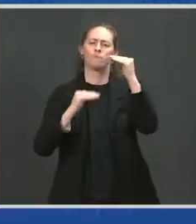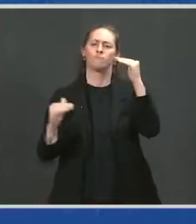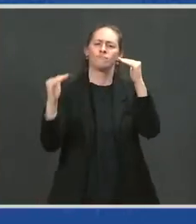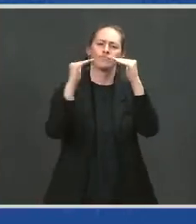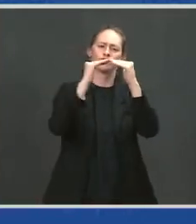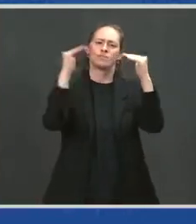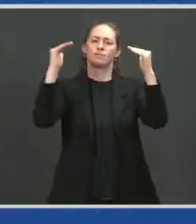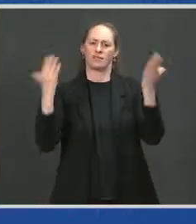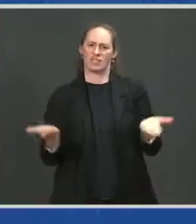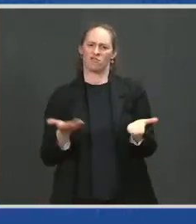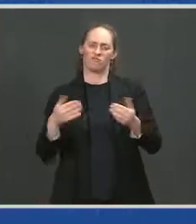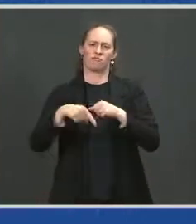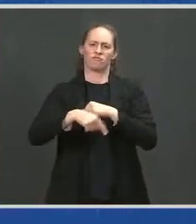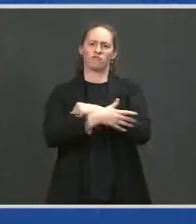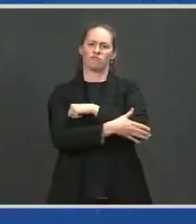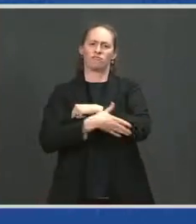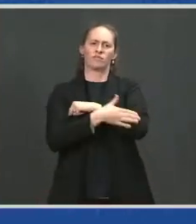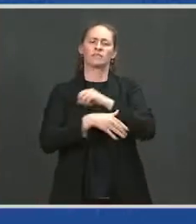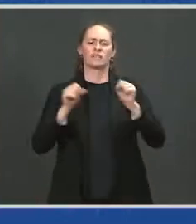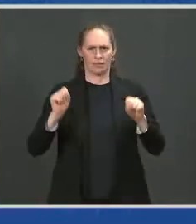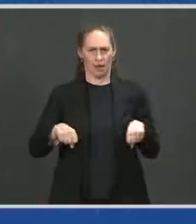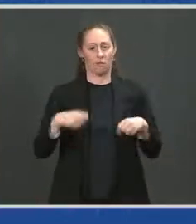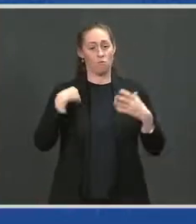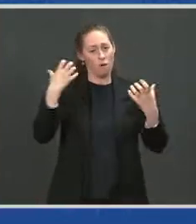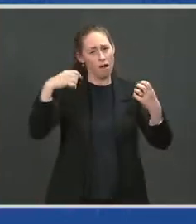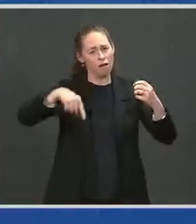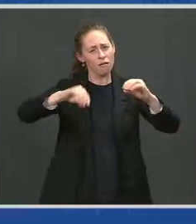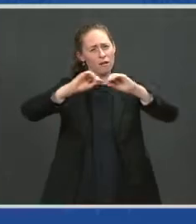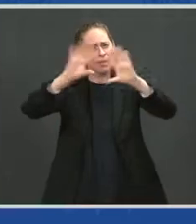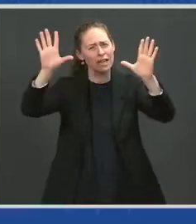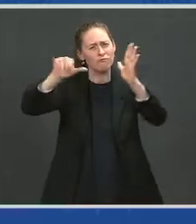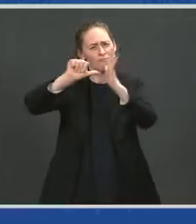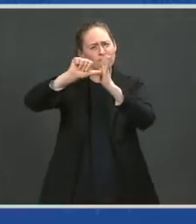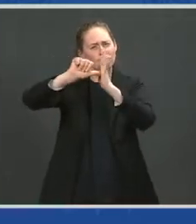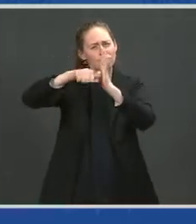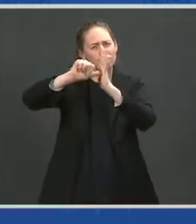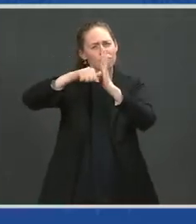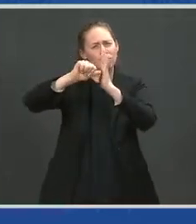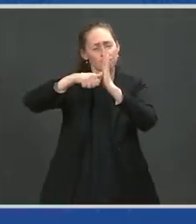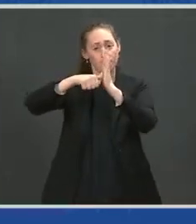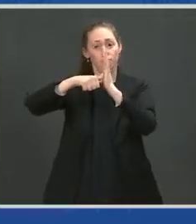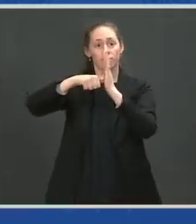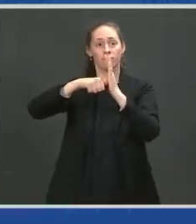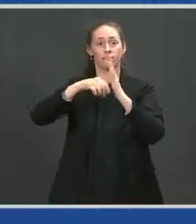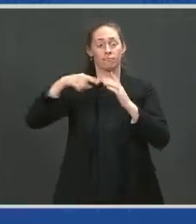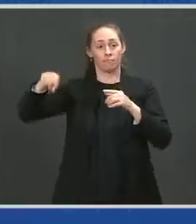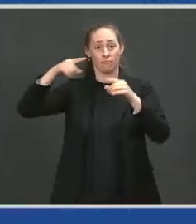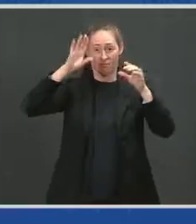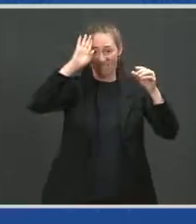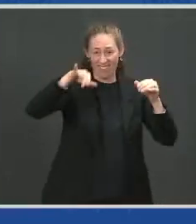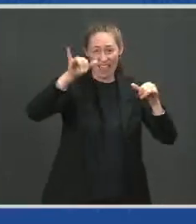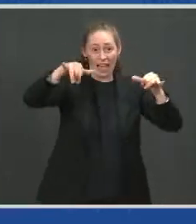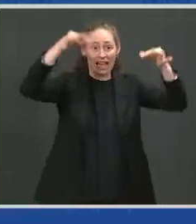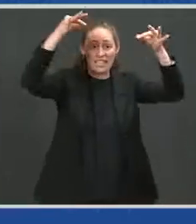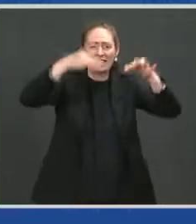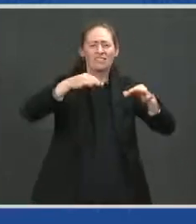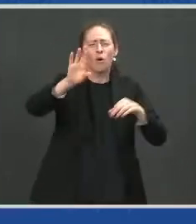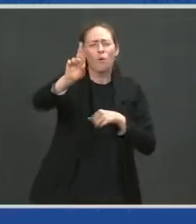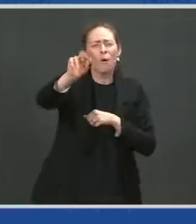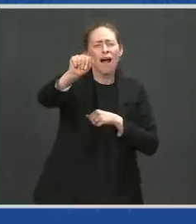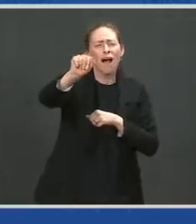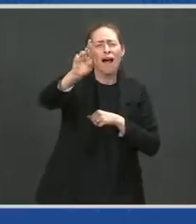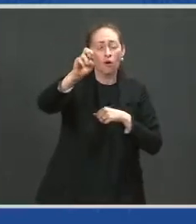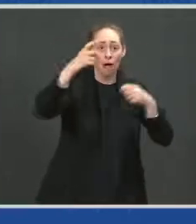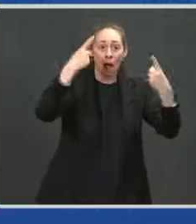Let's also be clear that such a verdict is also much too rare. For so many